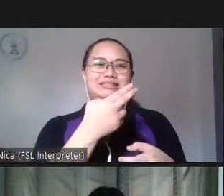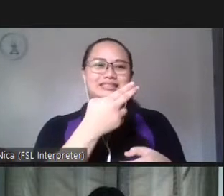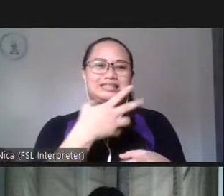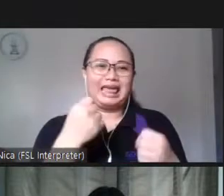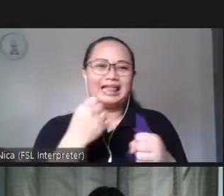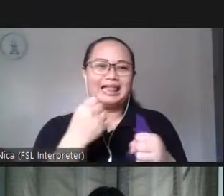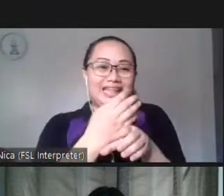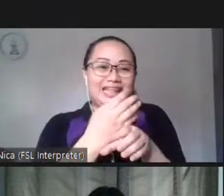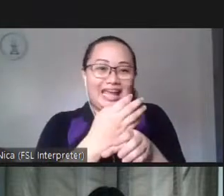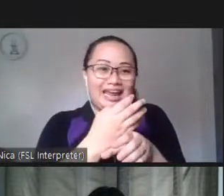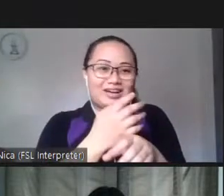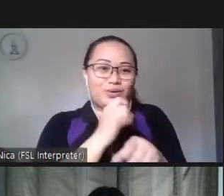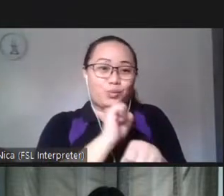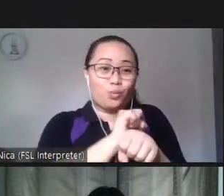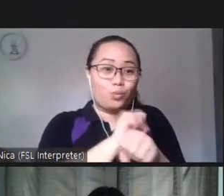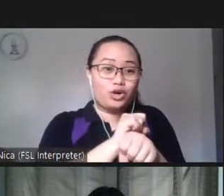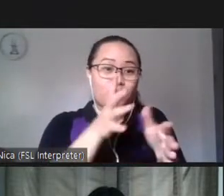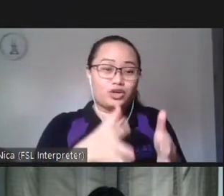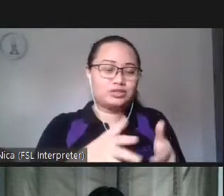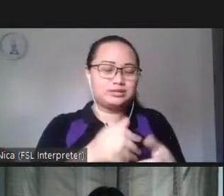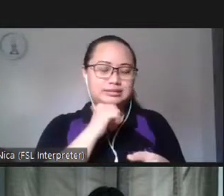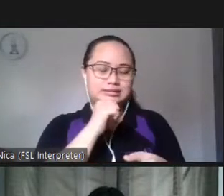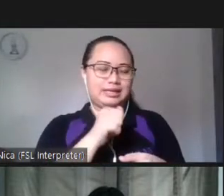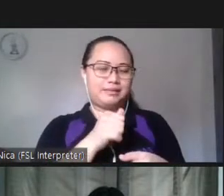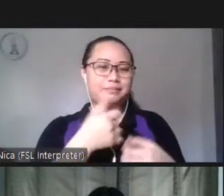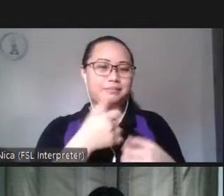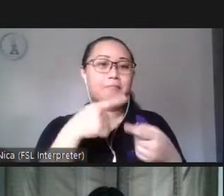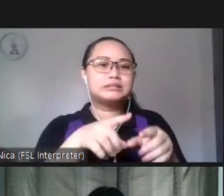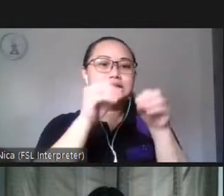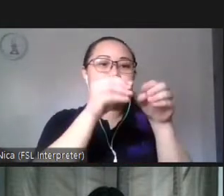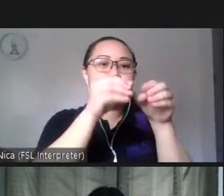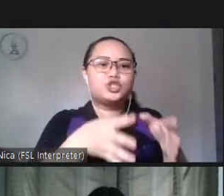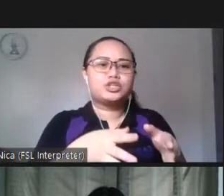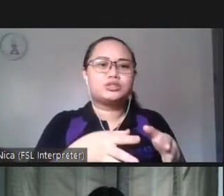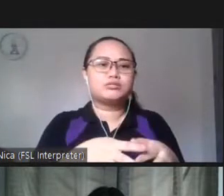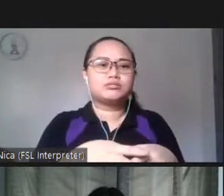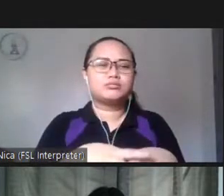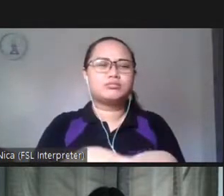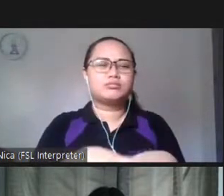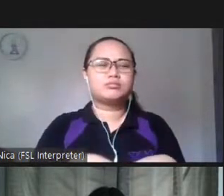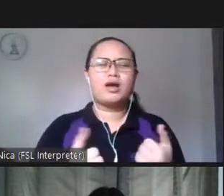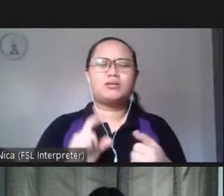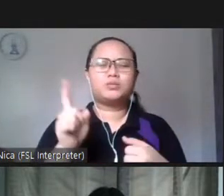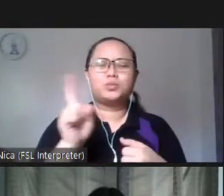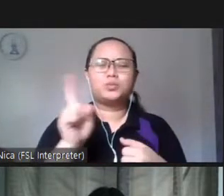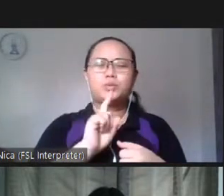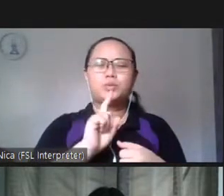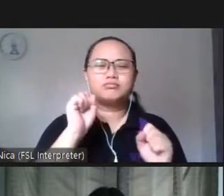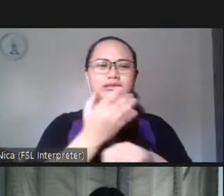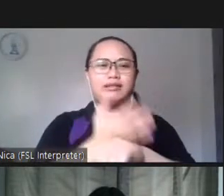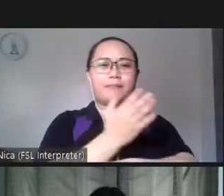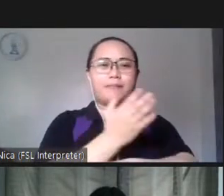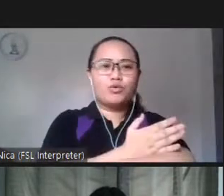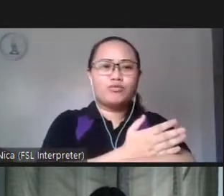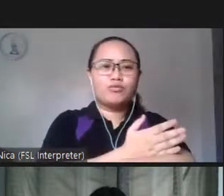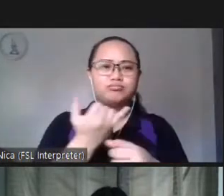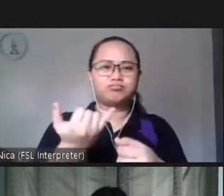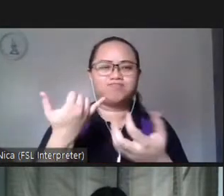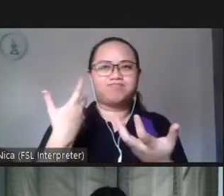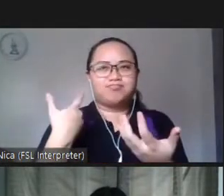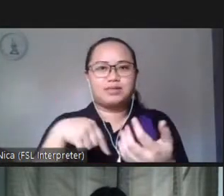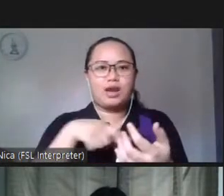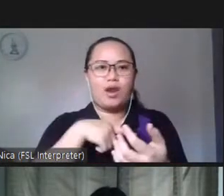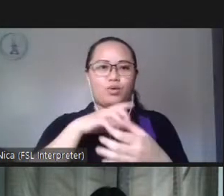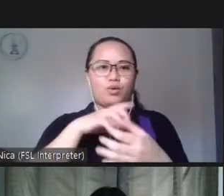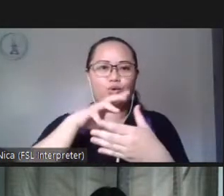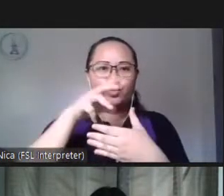you think should we tweak as in our curriculum when it comes to